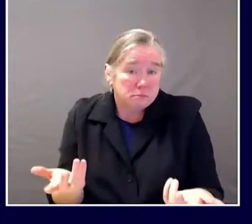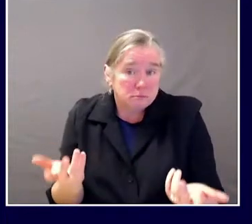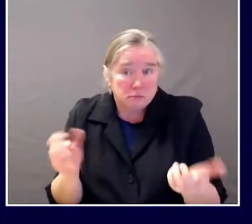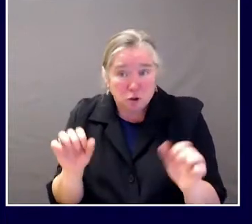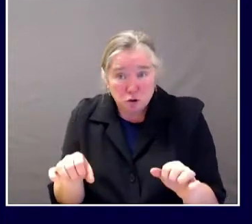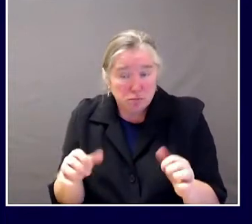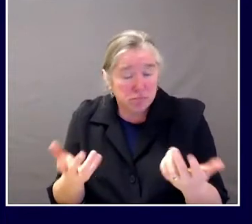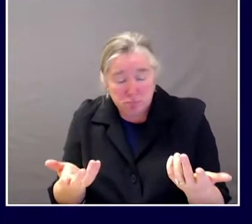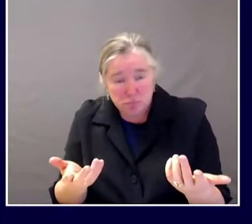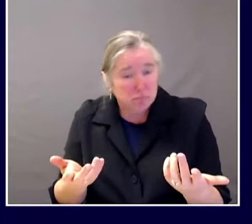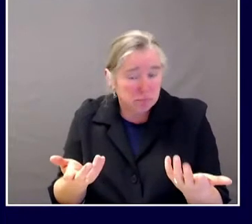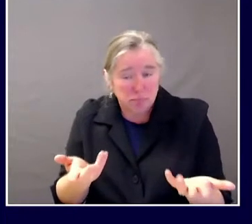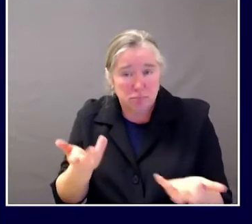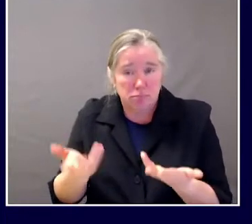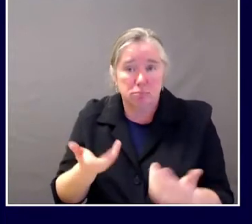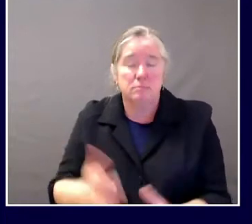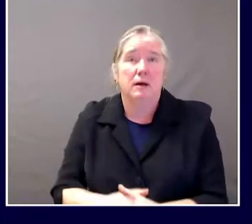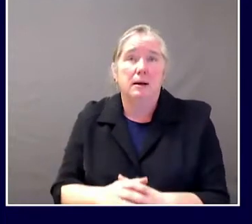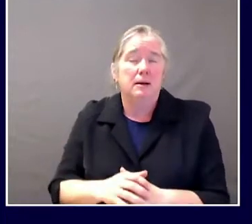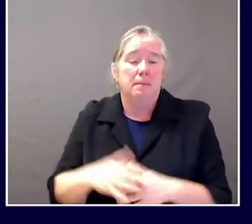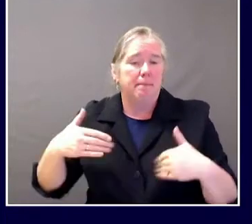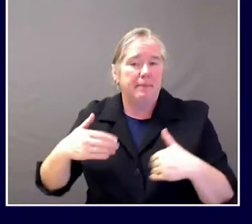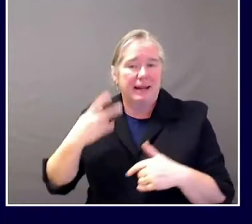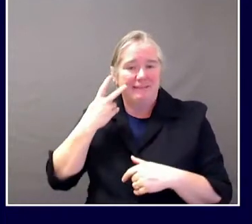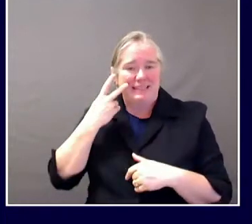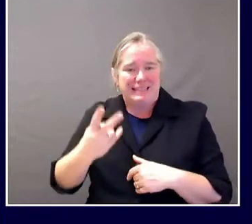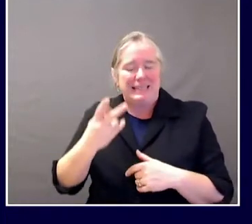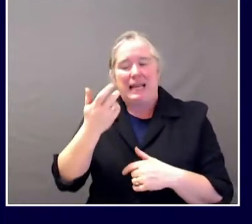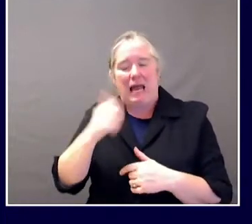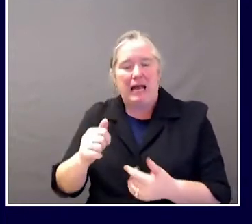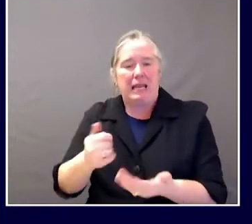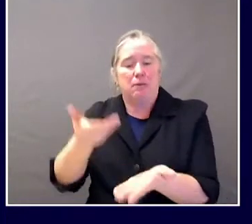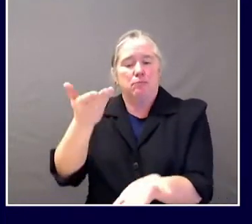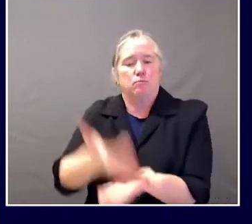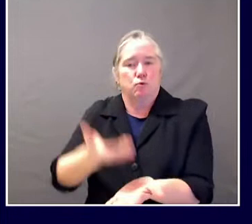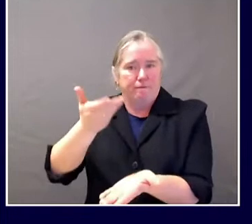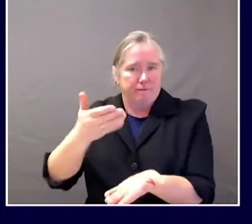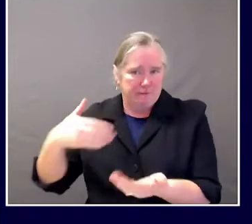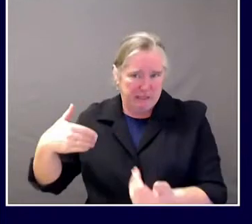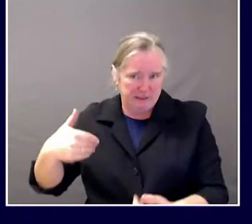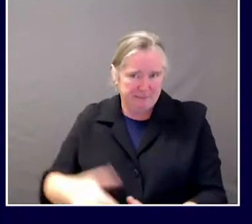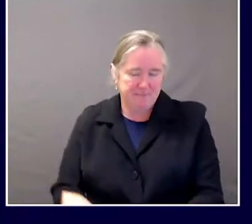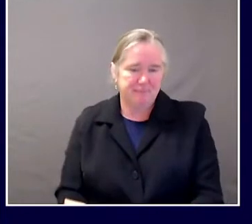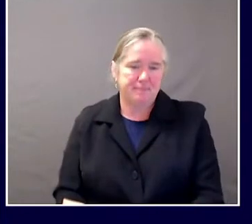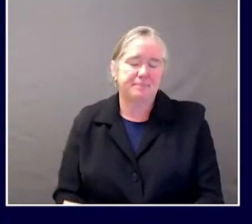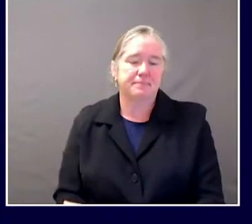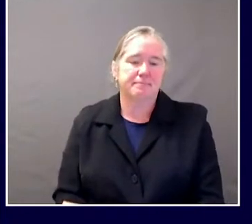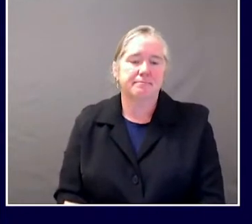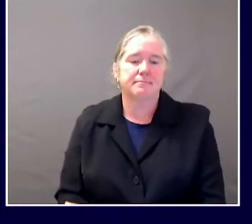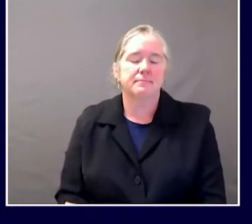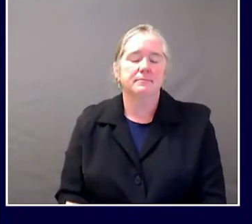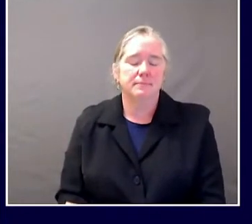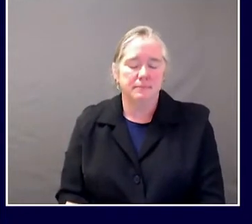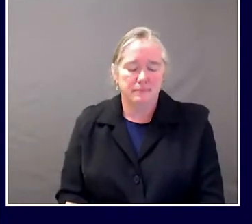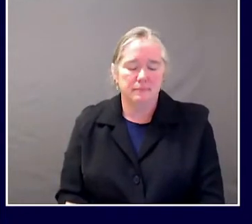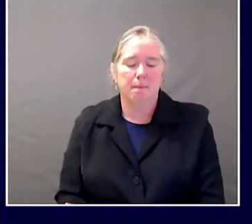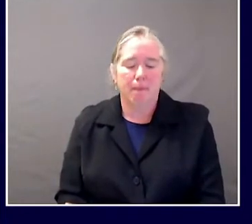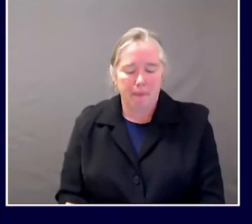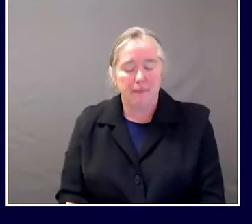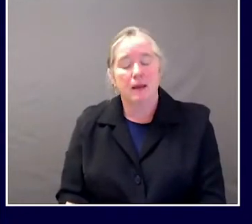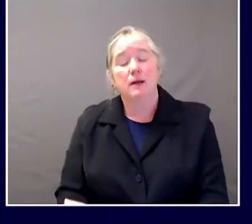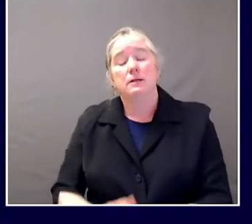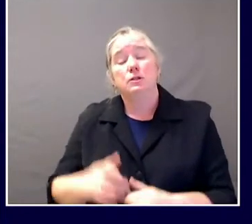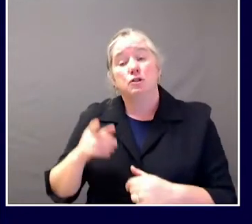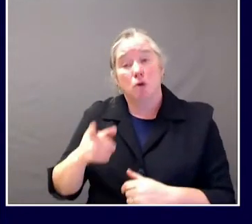outlined, but I haven't seen confirmed proof of it. Generally speaking, Isha, based on the studies that